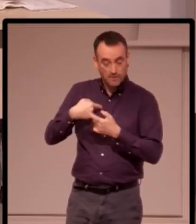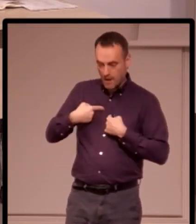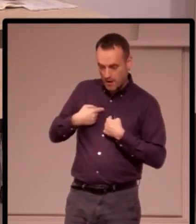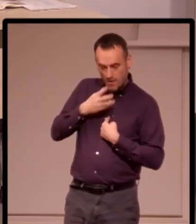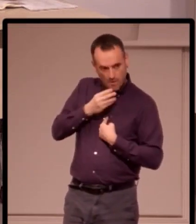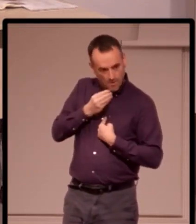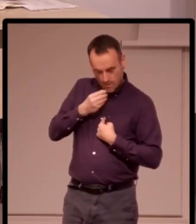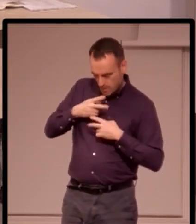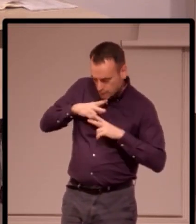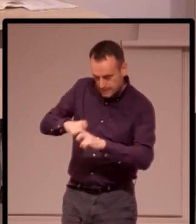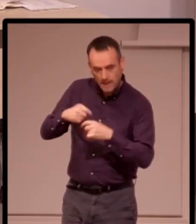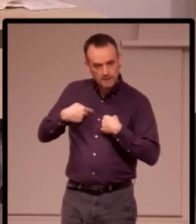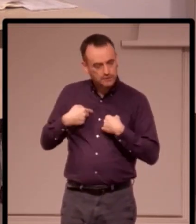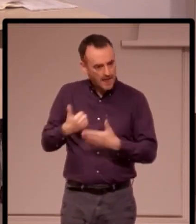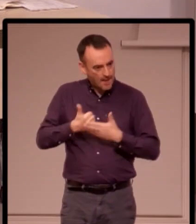think just,